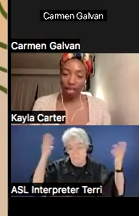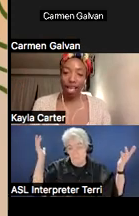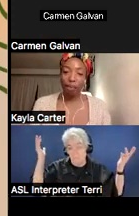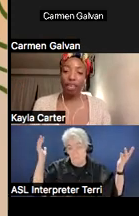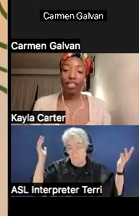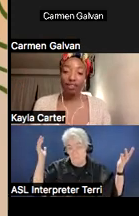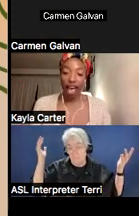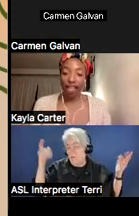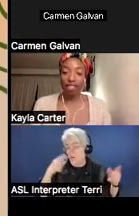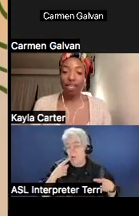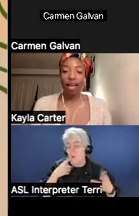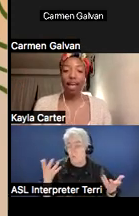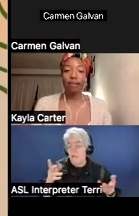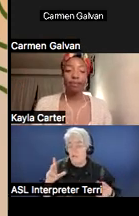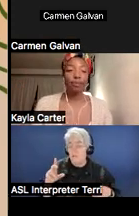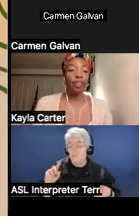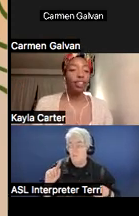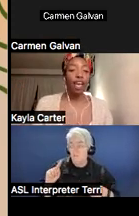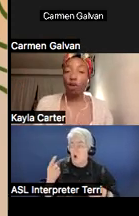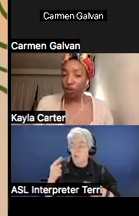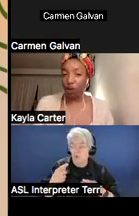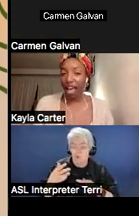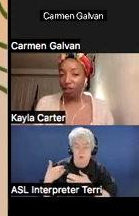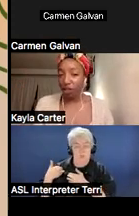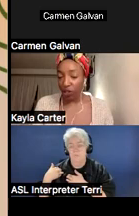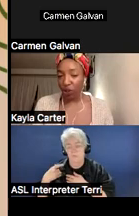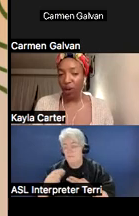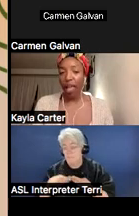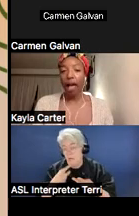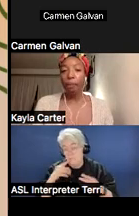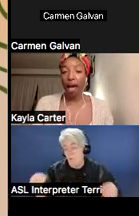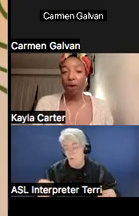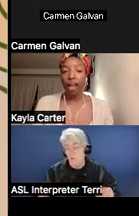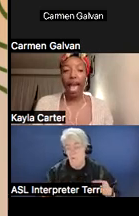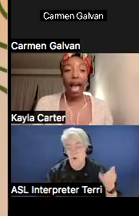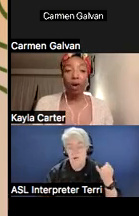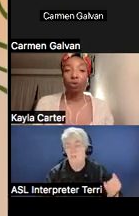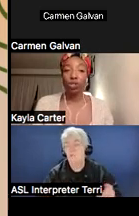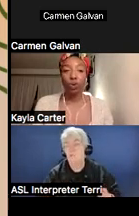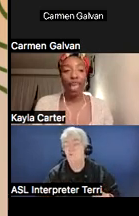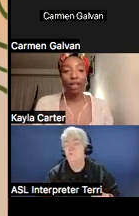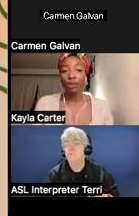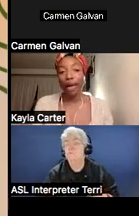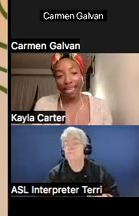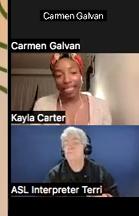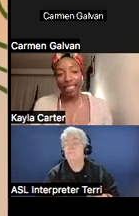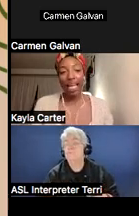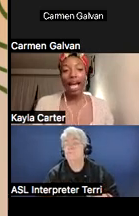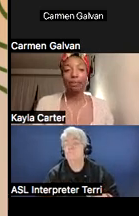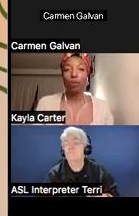is. And because of that, they also don't have a clue about how to handle